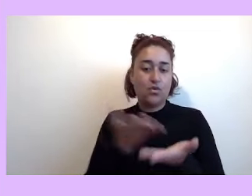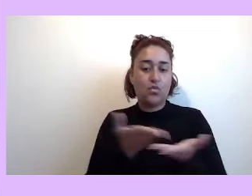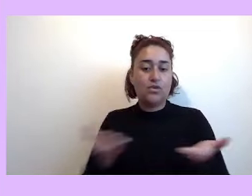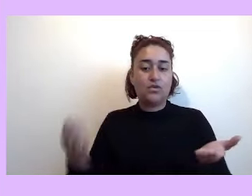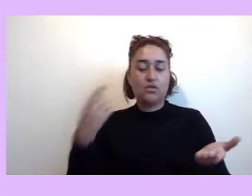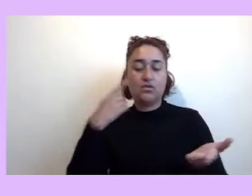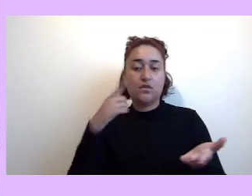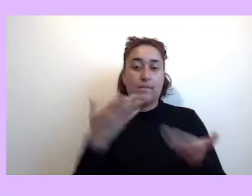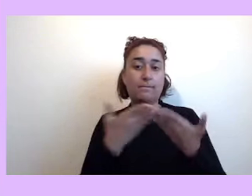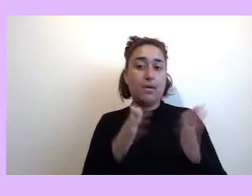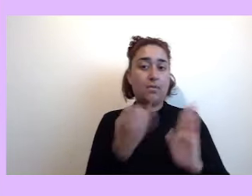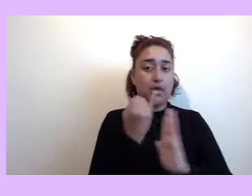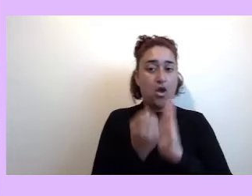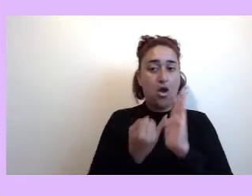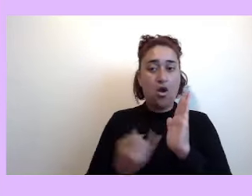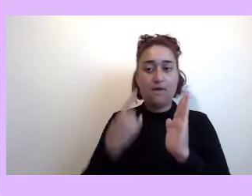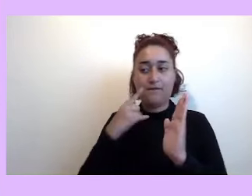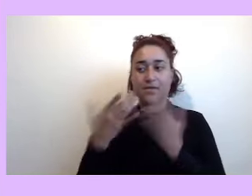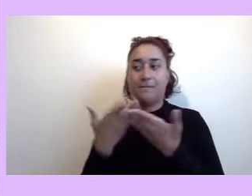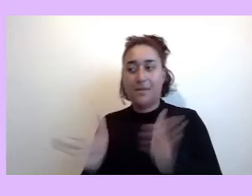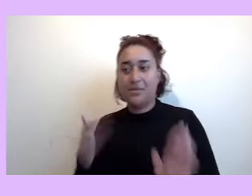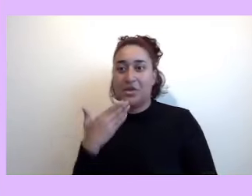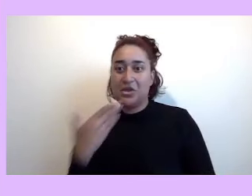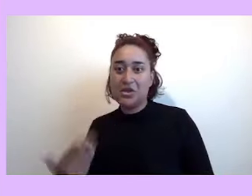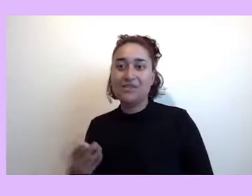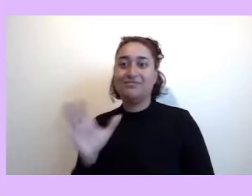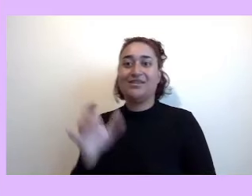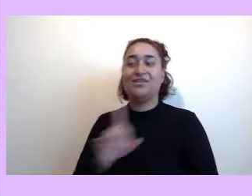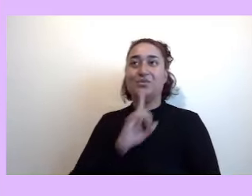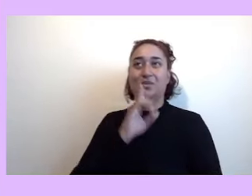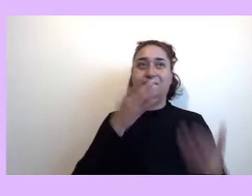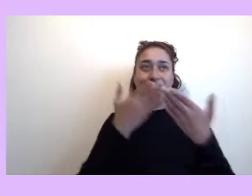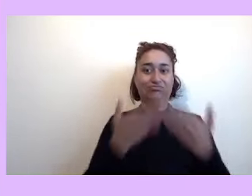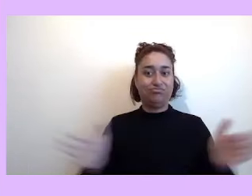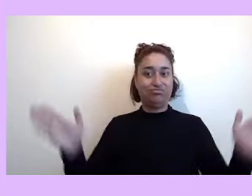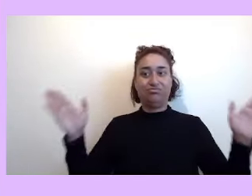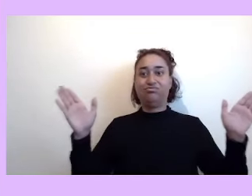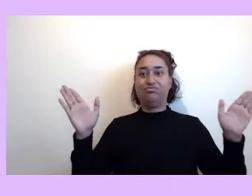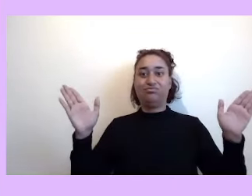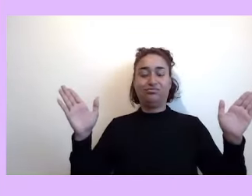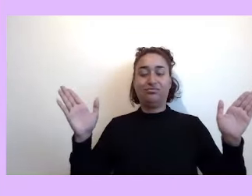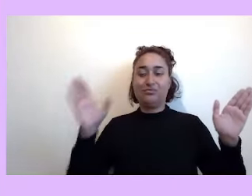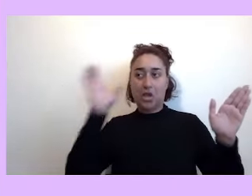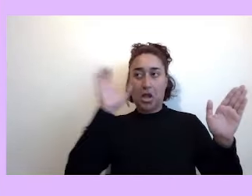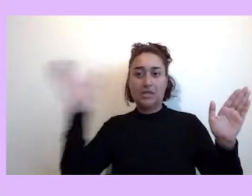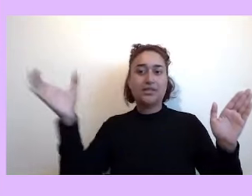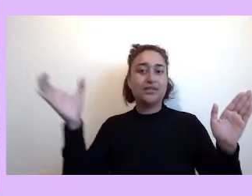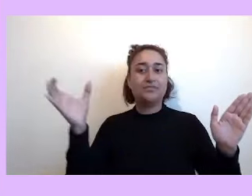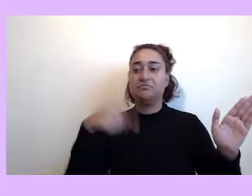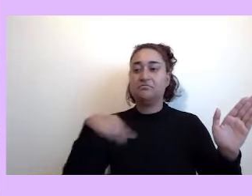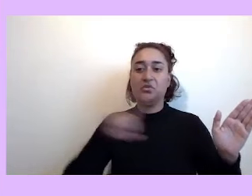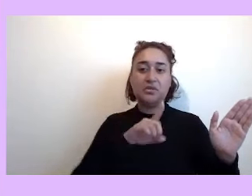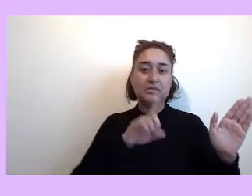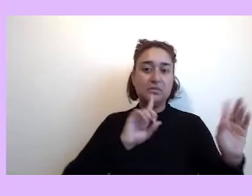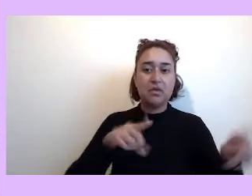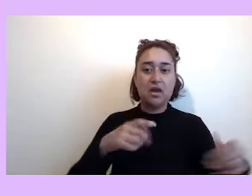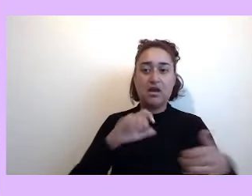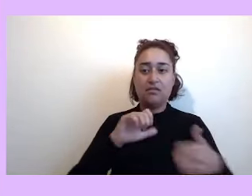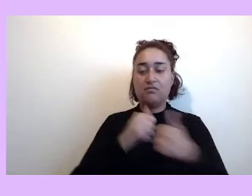And that's a really broad opening. You can take that in whatever way makes sense to you in your particular work. But